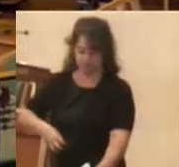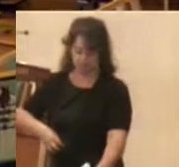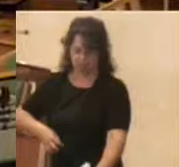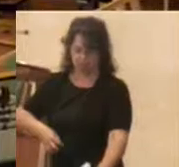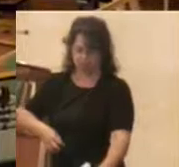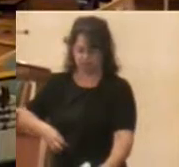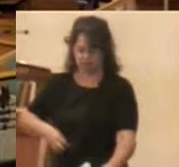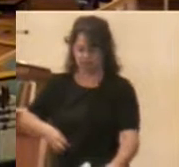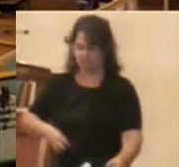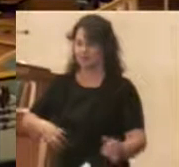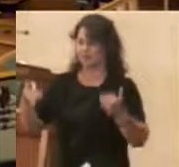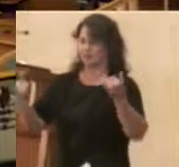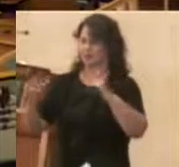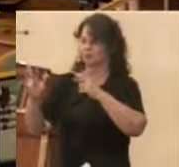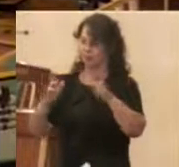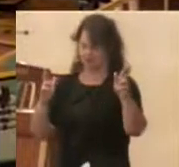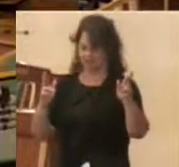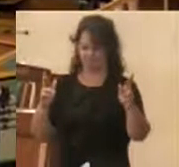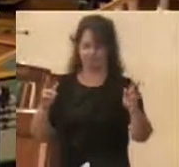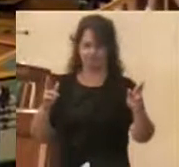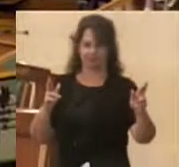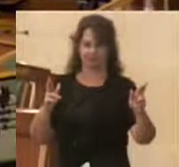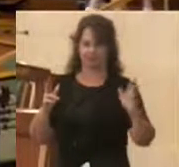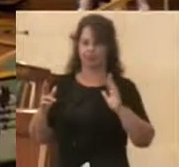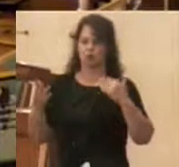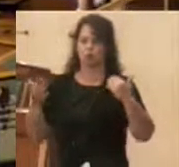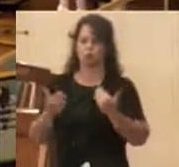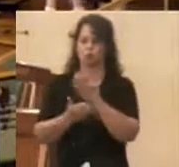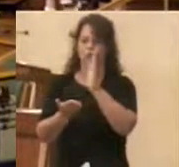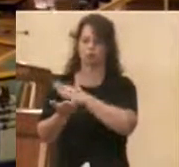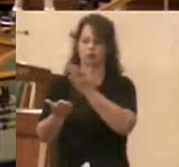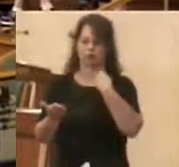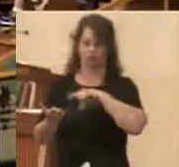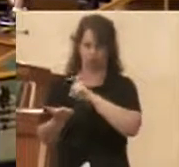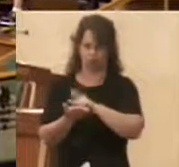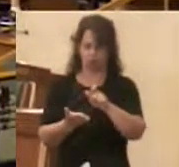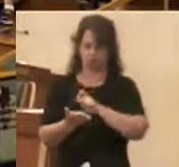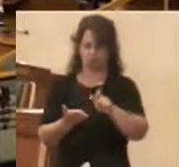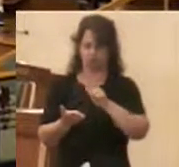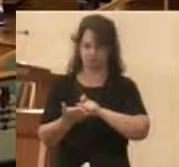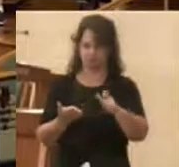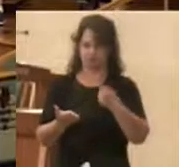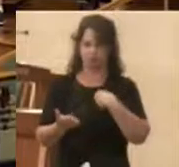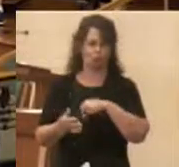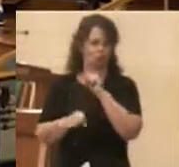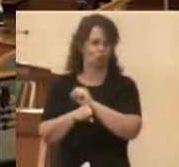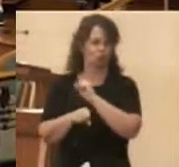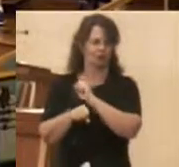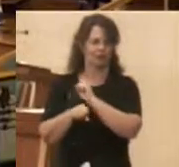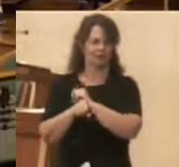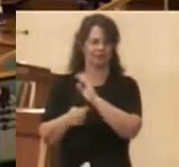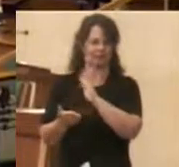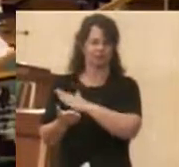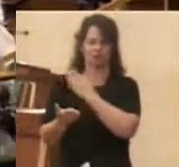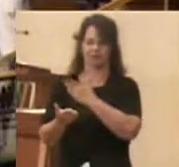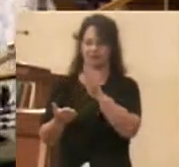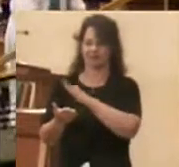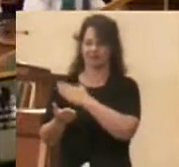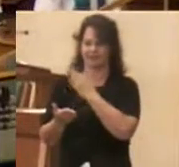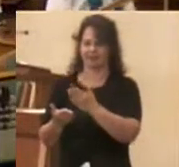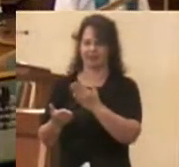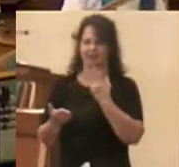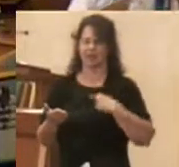All right, there we go. Okay. So we're the Gate of Life Band. This is a brand new song that we wrote, and we've been working on this as we journey through